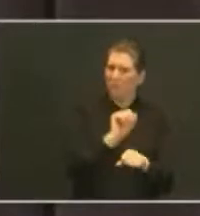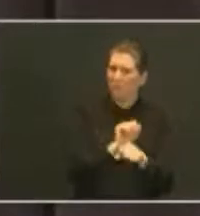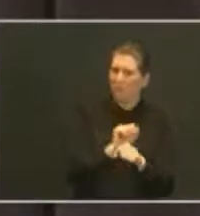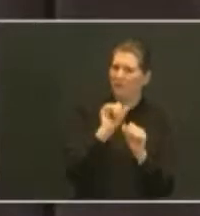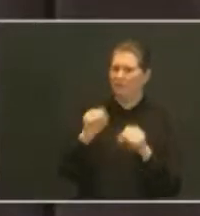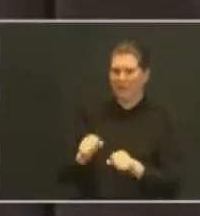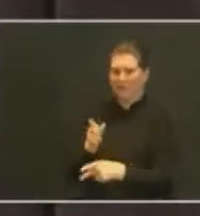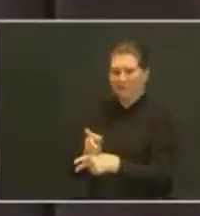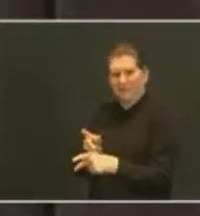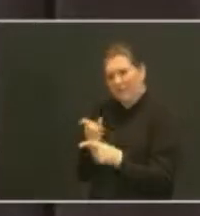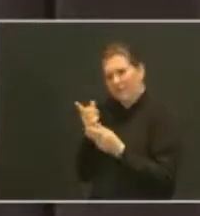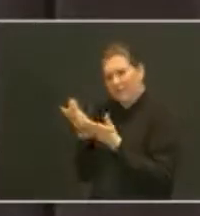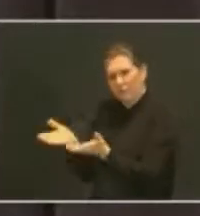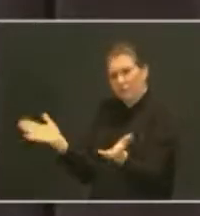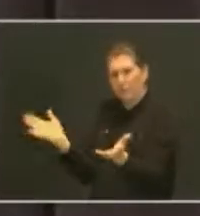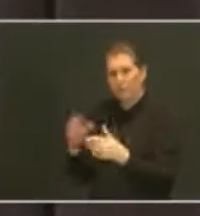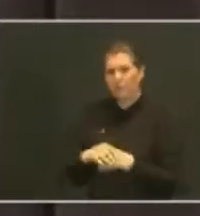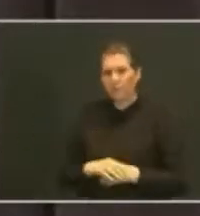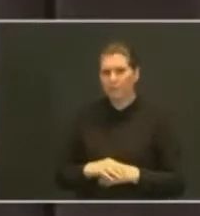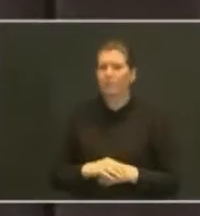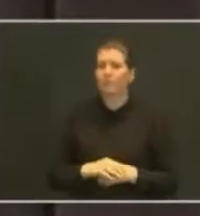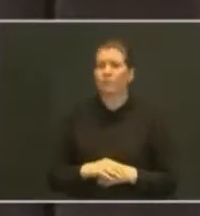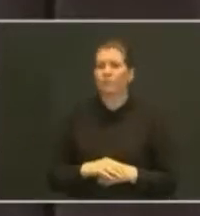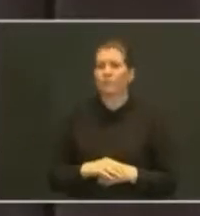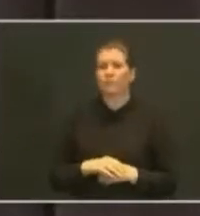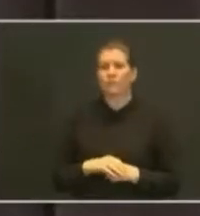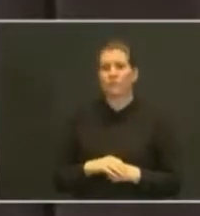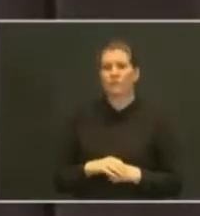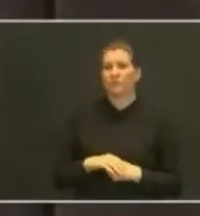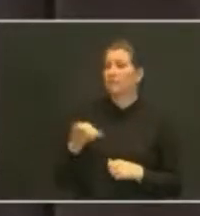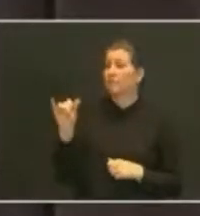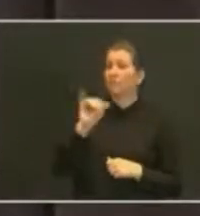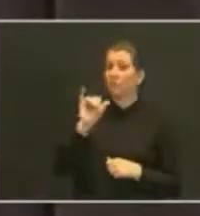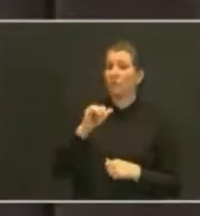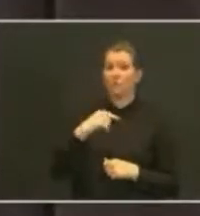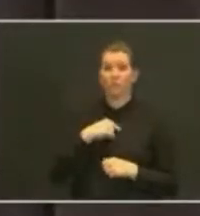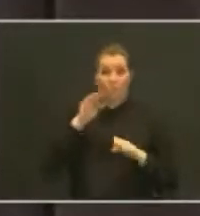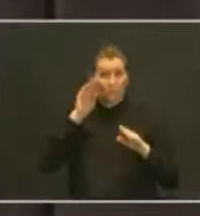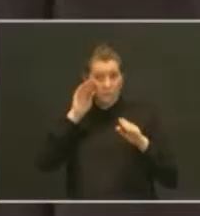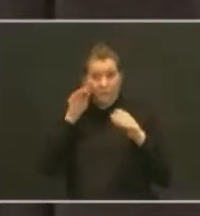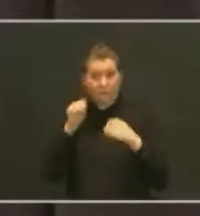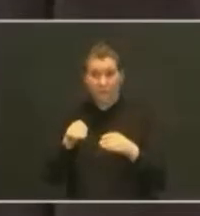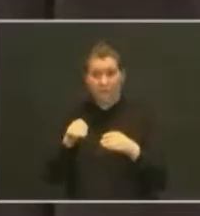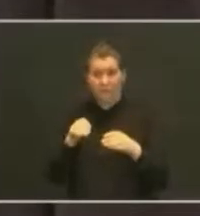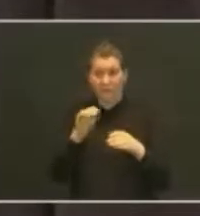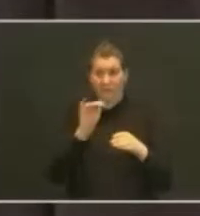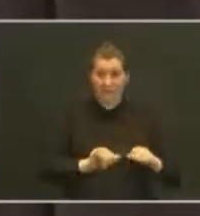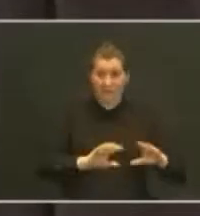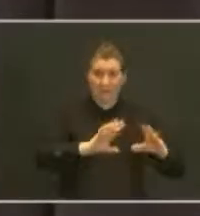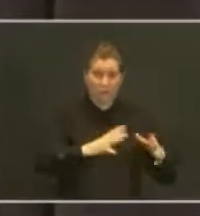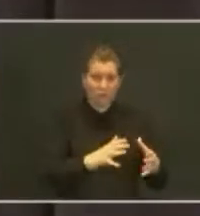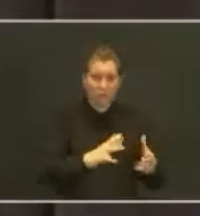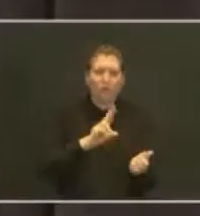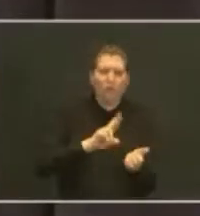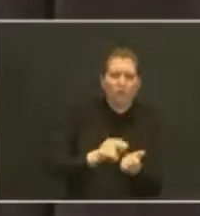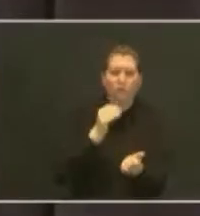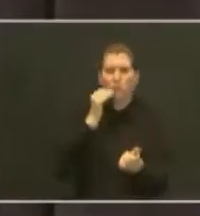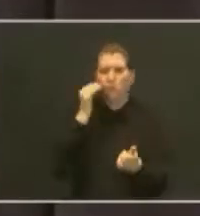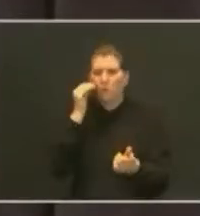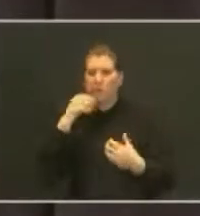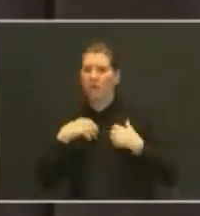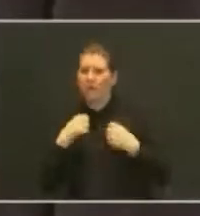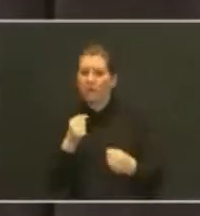clear that the targeted strategic approach of focusing so closely on certain populations has